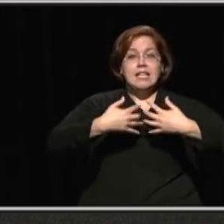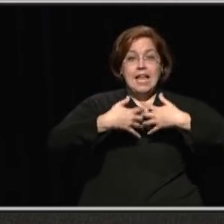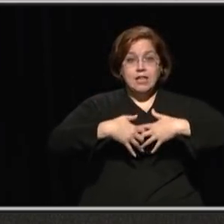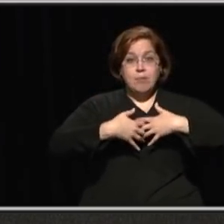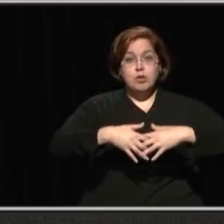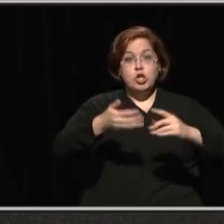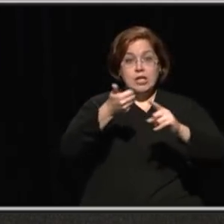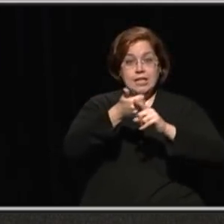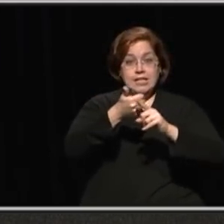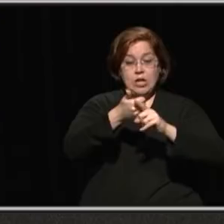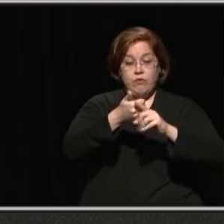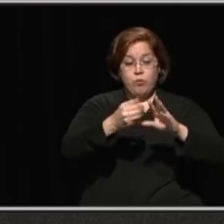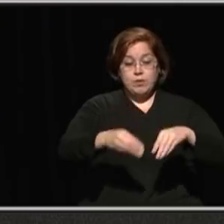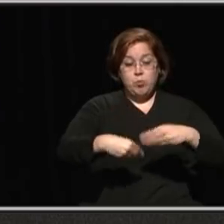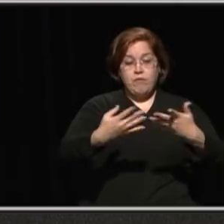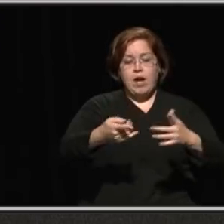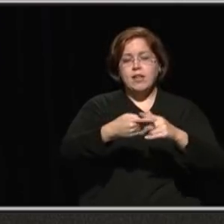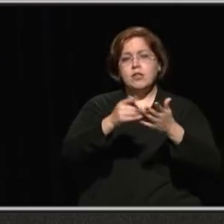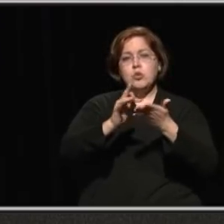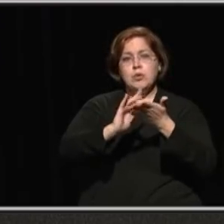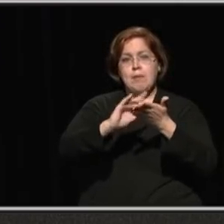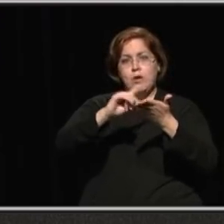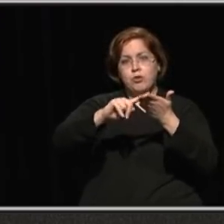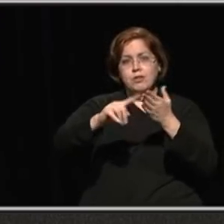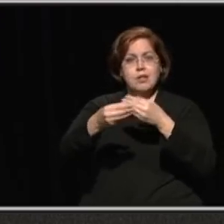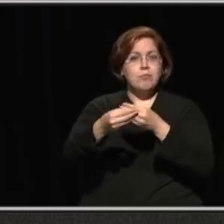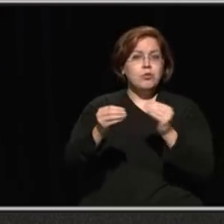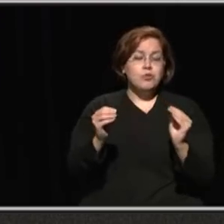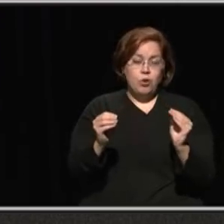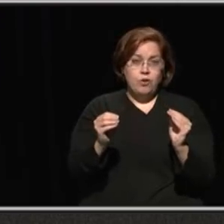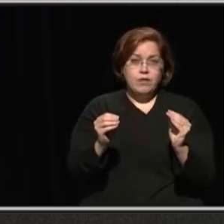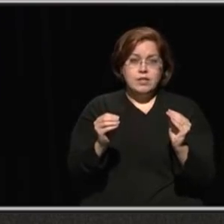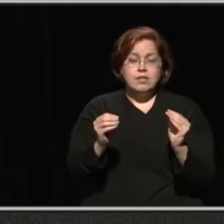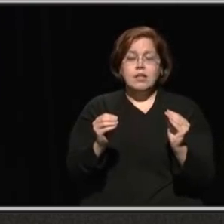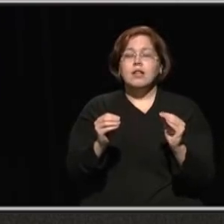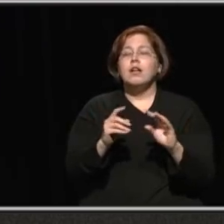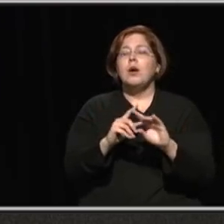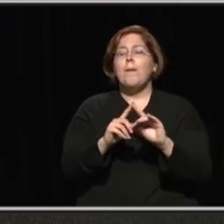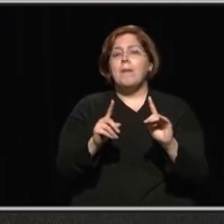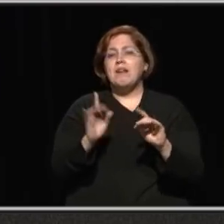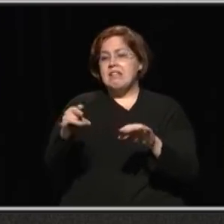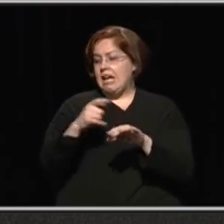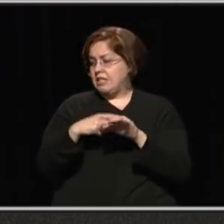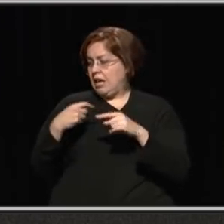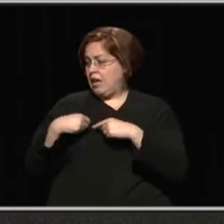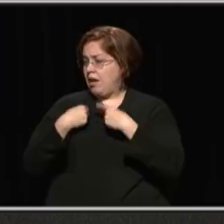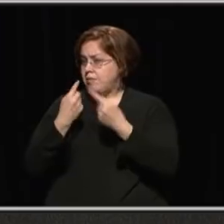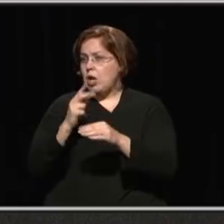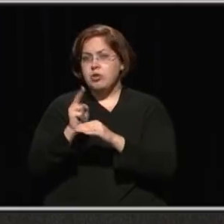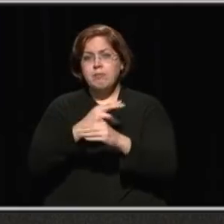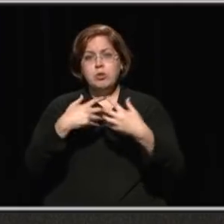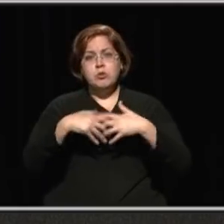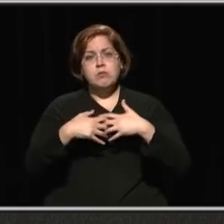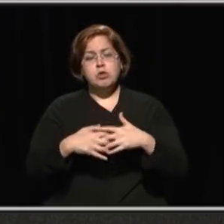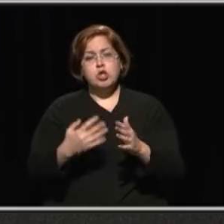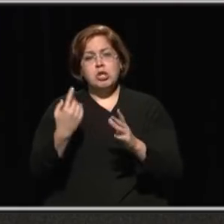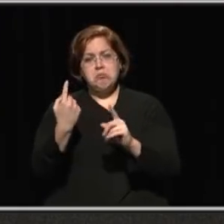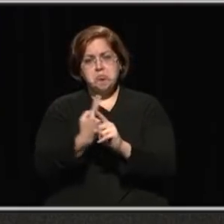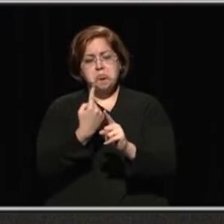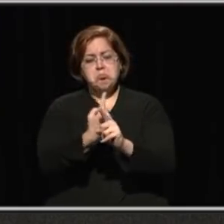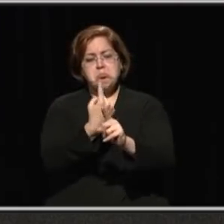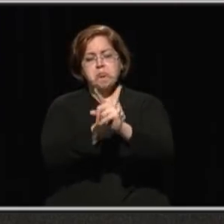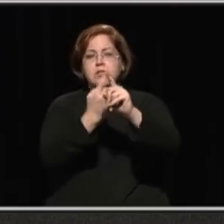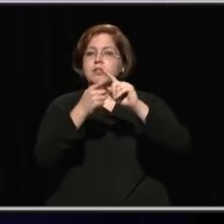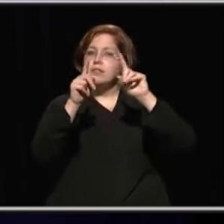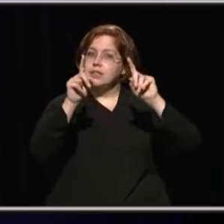was provided to the medical examiner's office, but since then, they've been using it regularly to do testing,